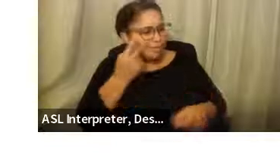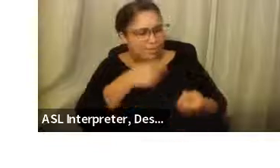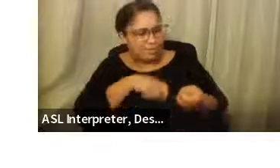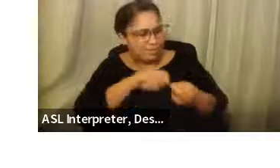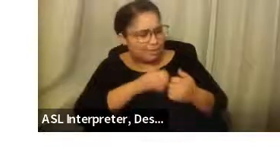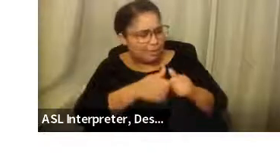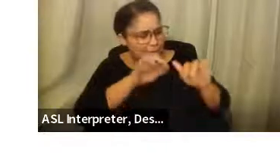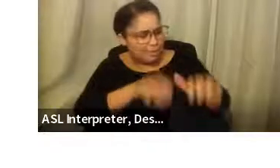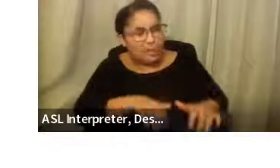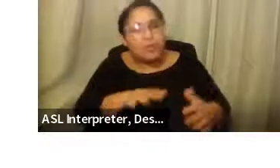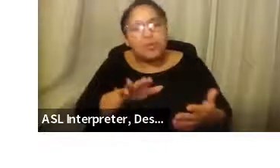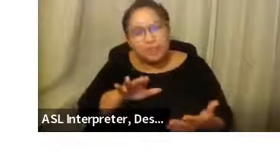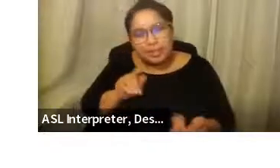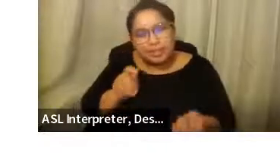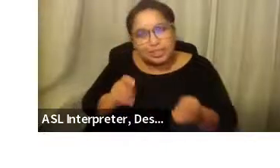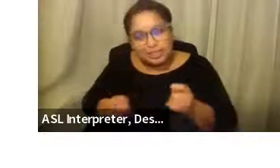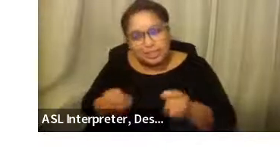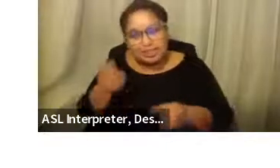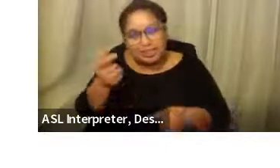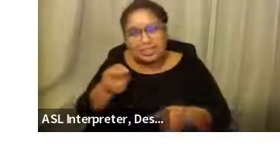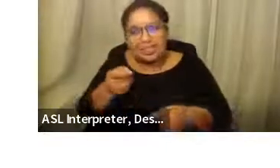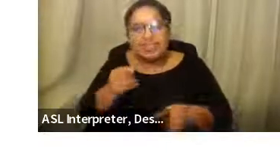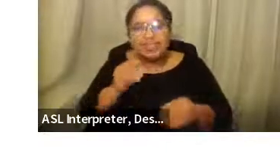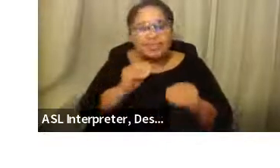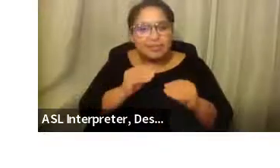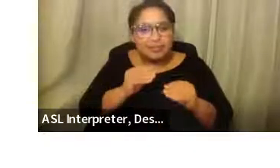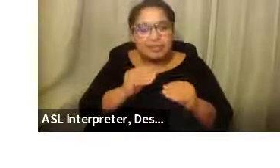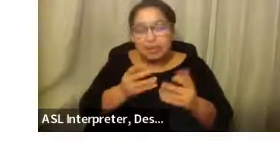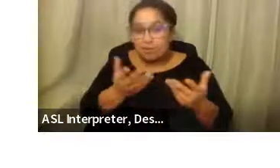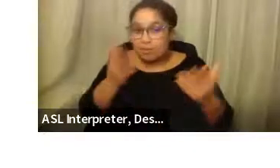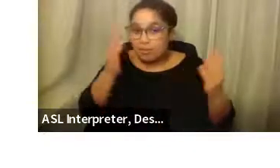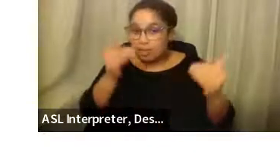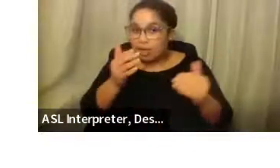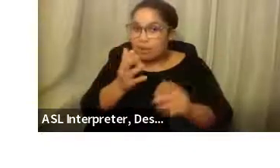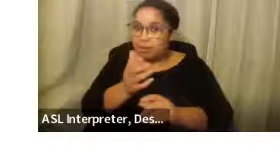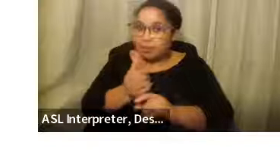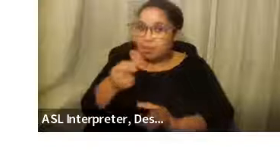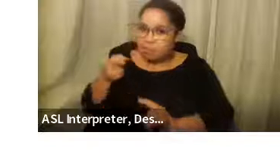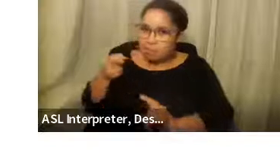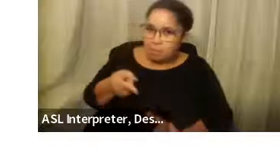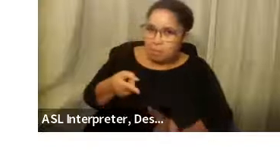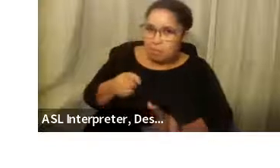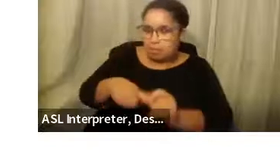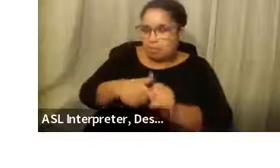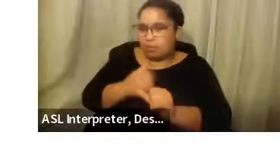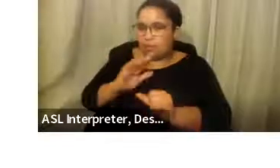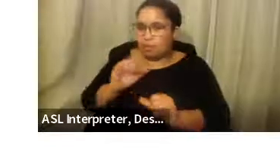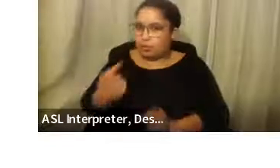put it in, it's because we needed to edit it down a little bit, but hopefully we have captured the intention of the